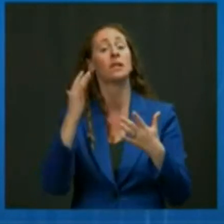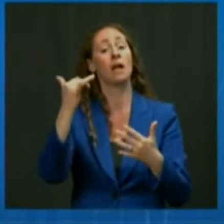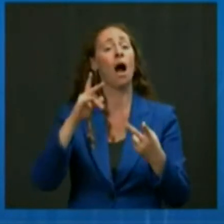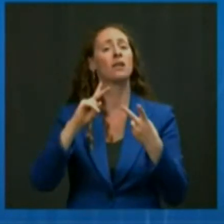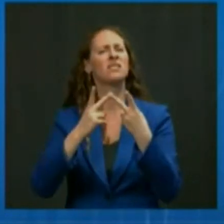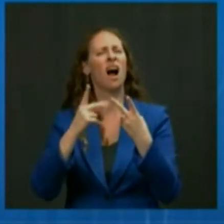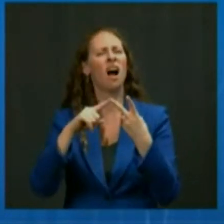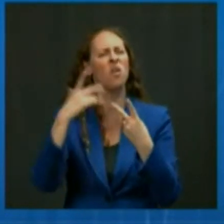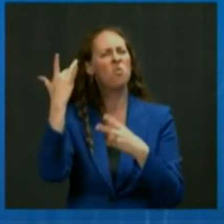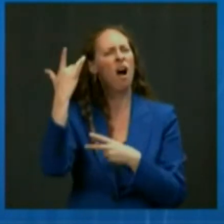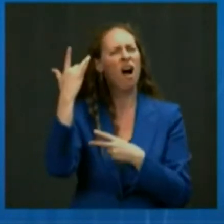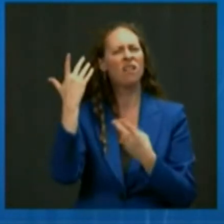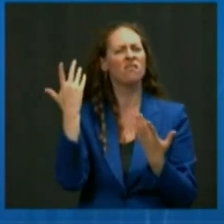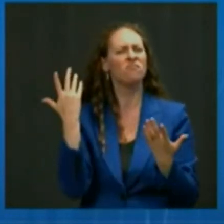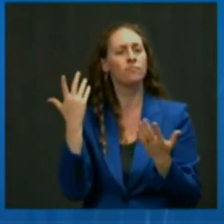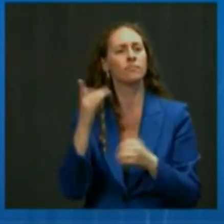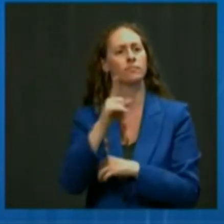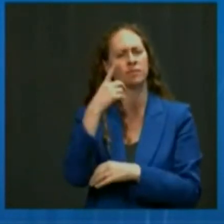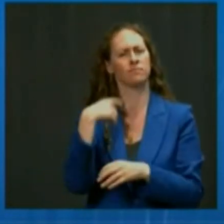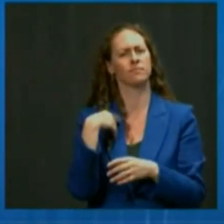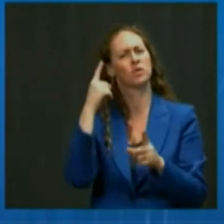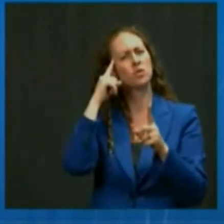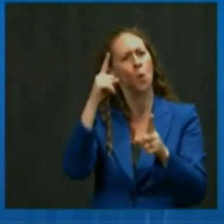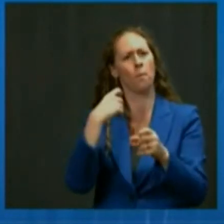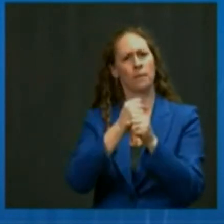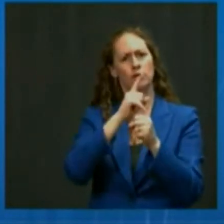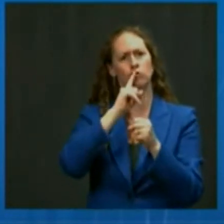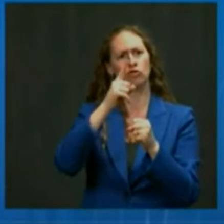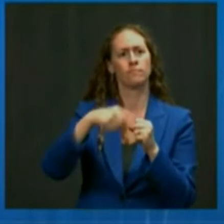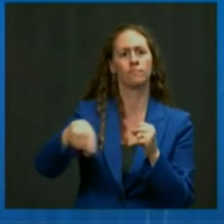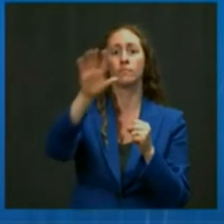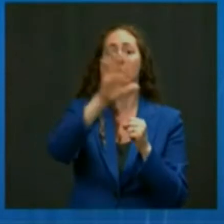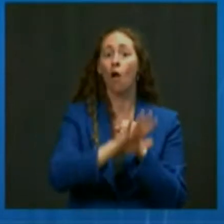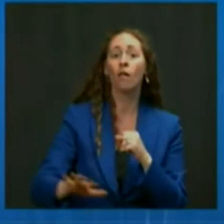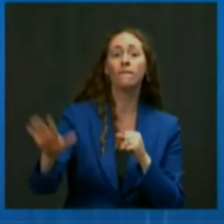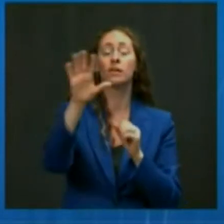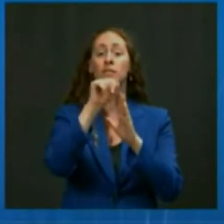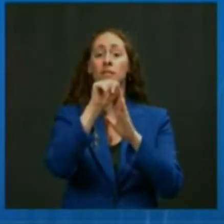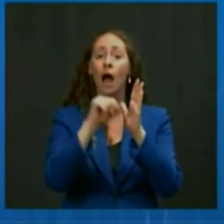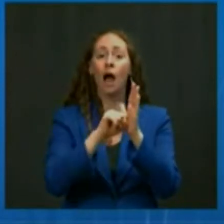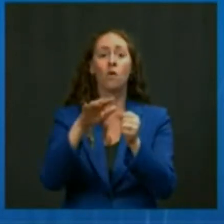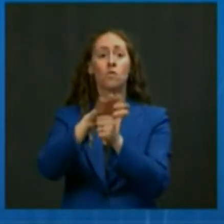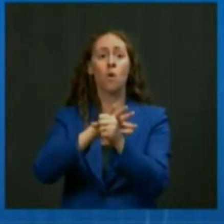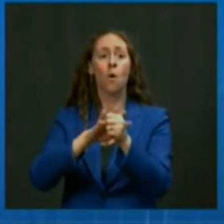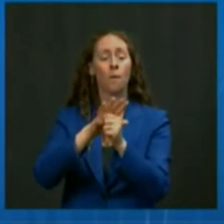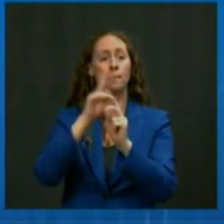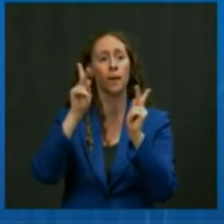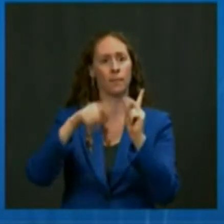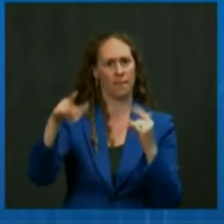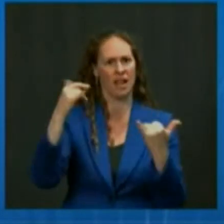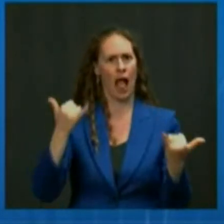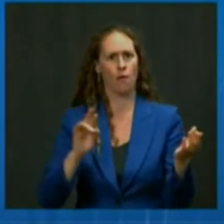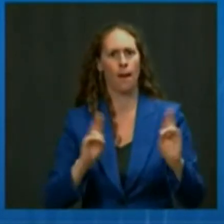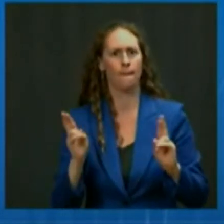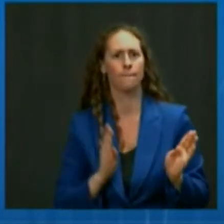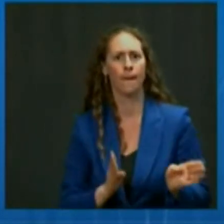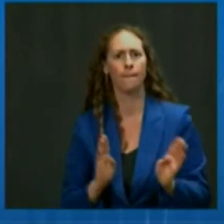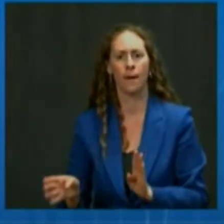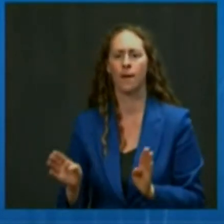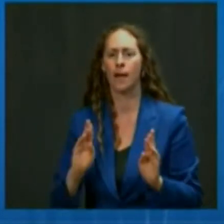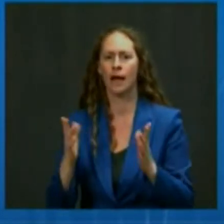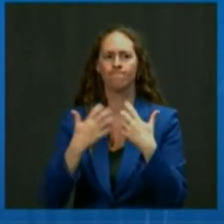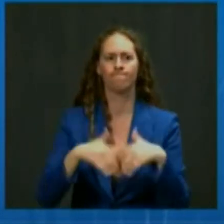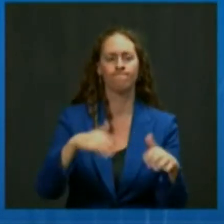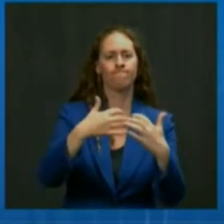want to ensure that people and states and localities and the public more broadly can plan. You can't turn on a